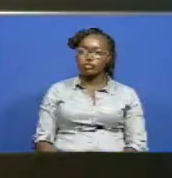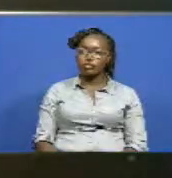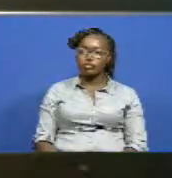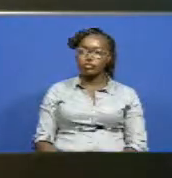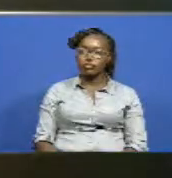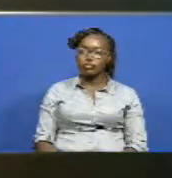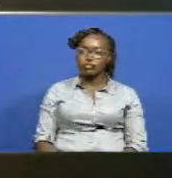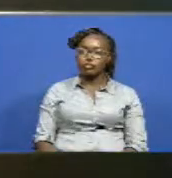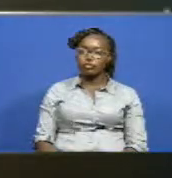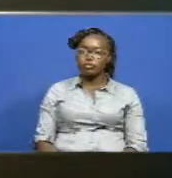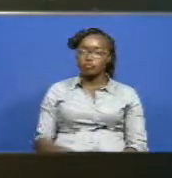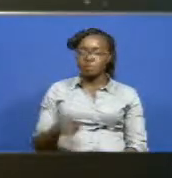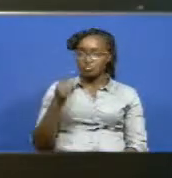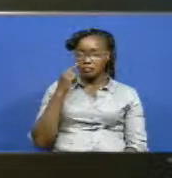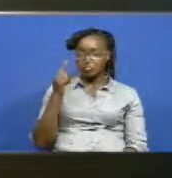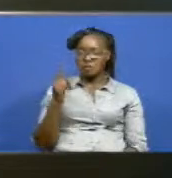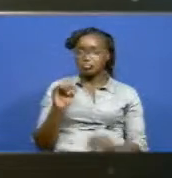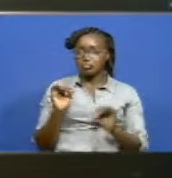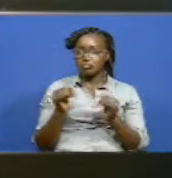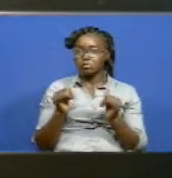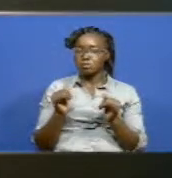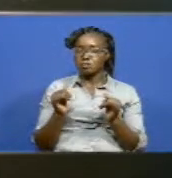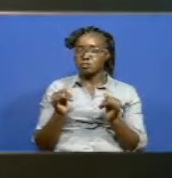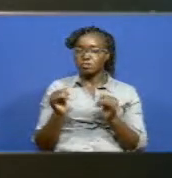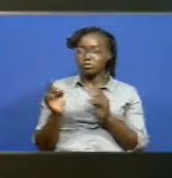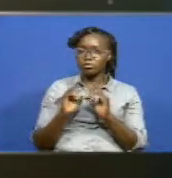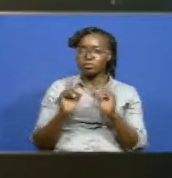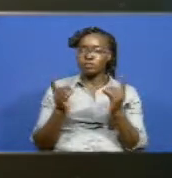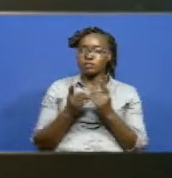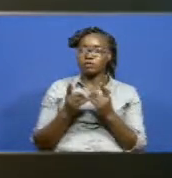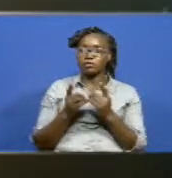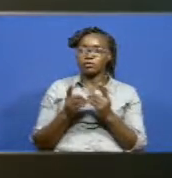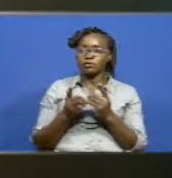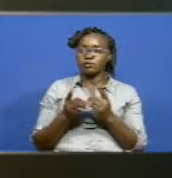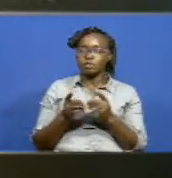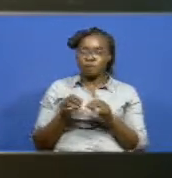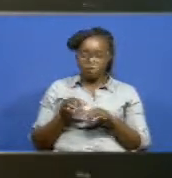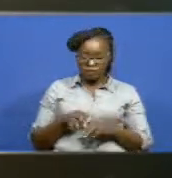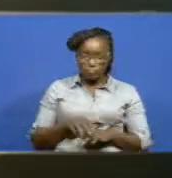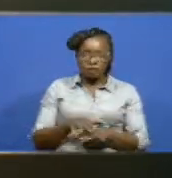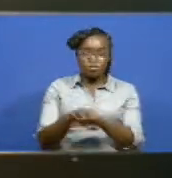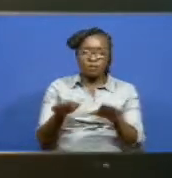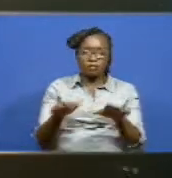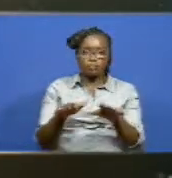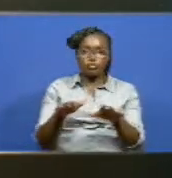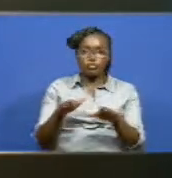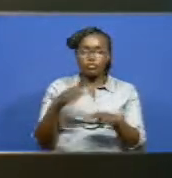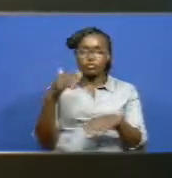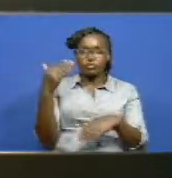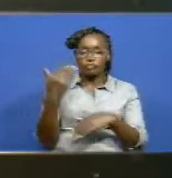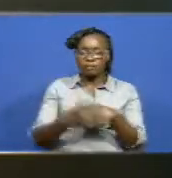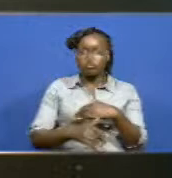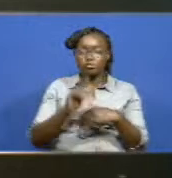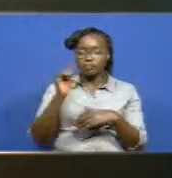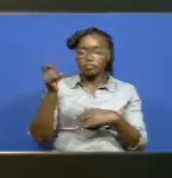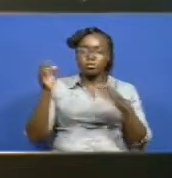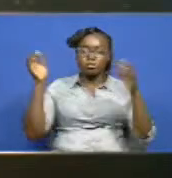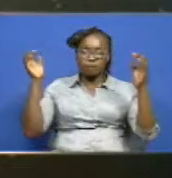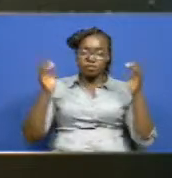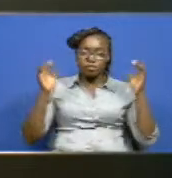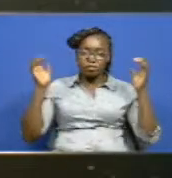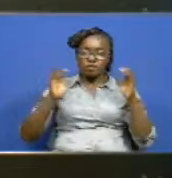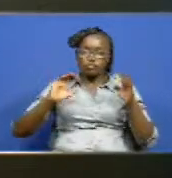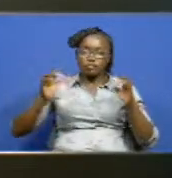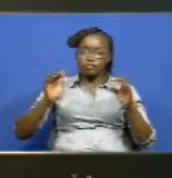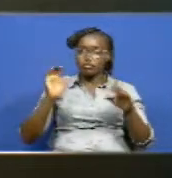As you've seen in the news, the Met Department has issued flash floods alert in areas harboring Kenya and Ethiopia. Now, counties said to be